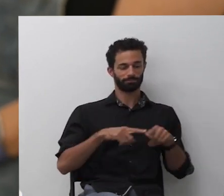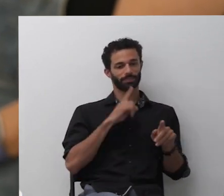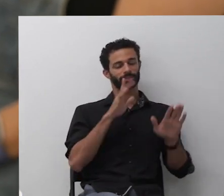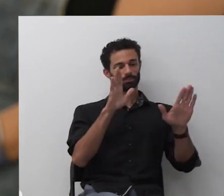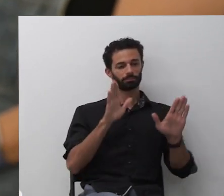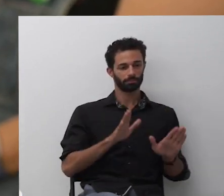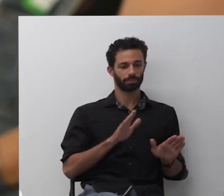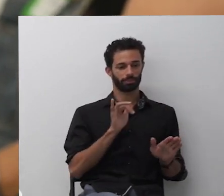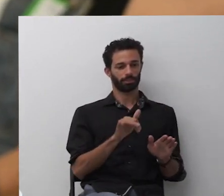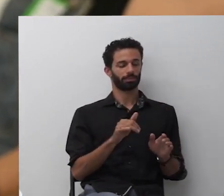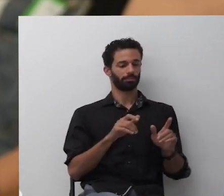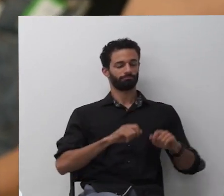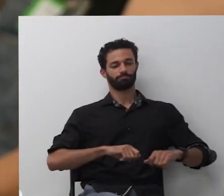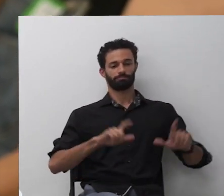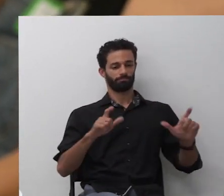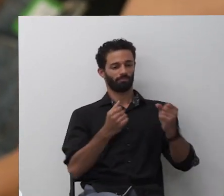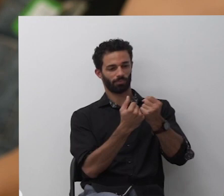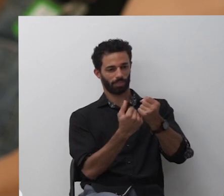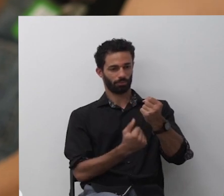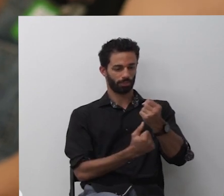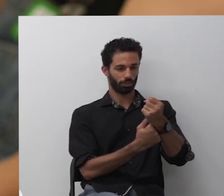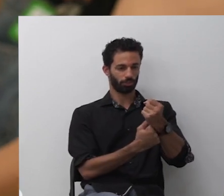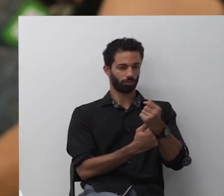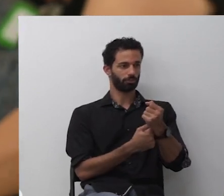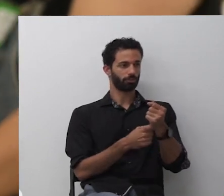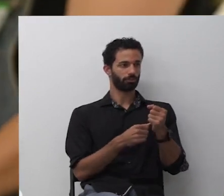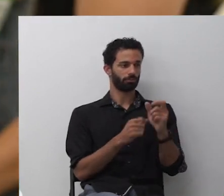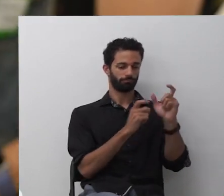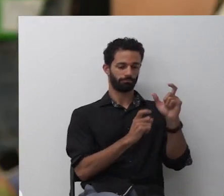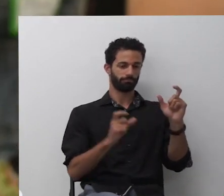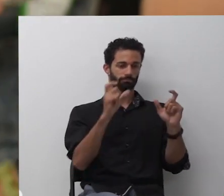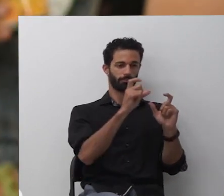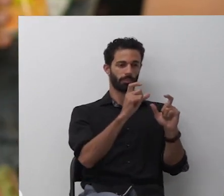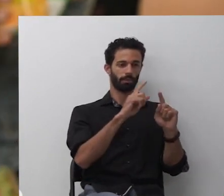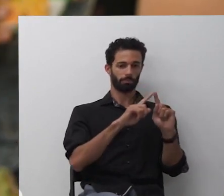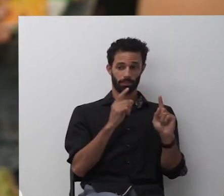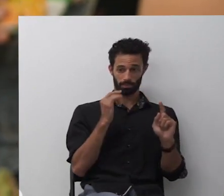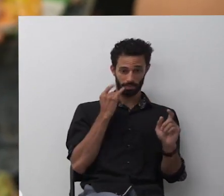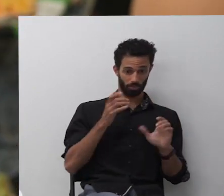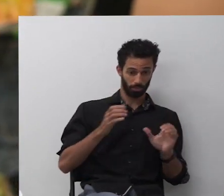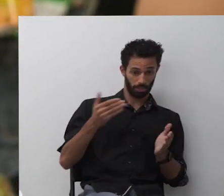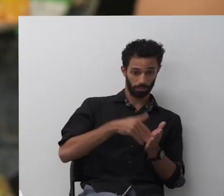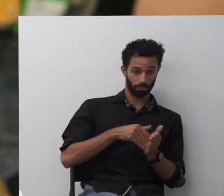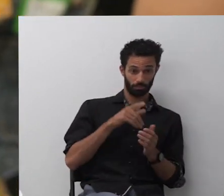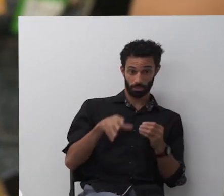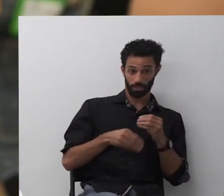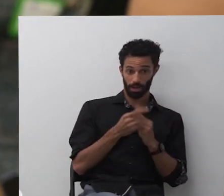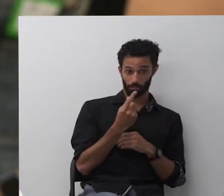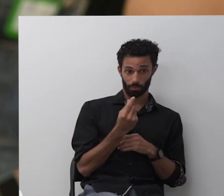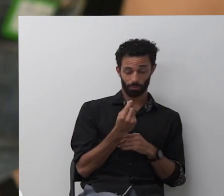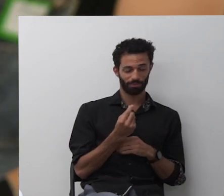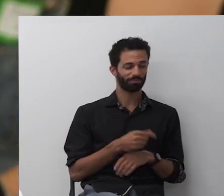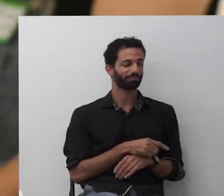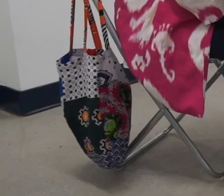like the foundational things, but I'm sure after you do it, you're like, oh, what about this? Yeah. Thanks, Stephanie.